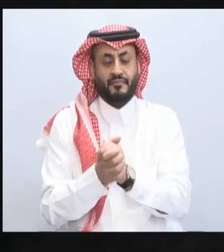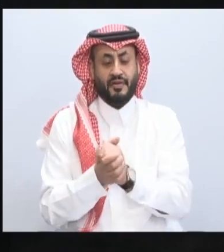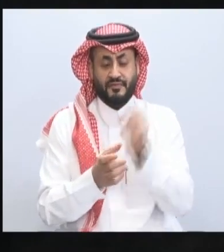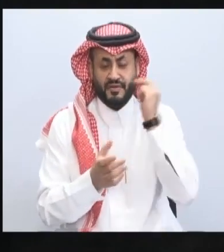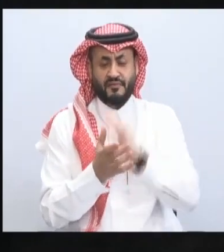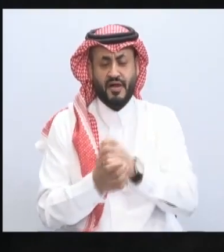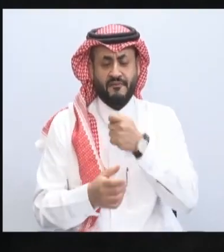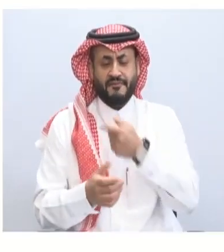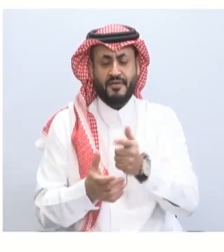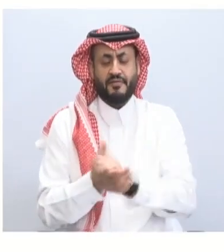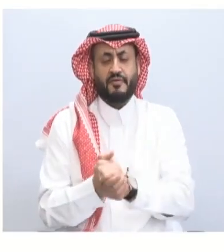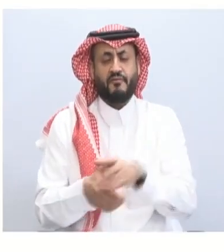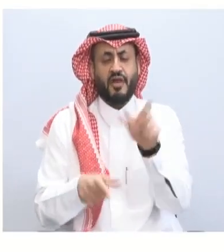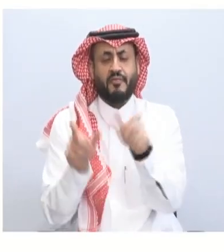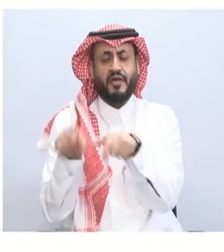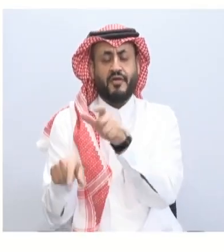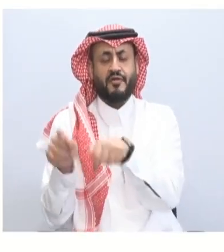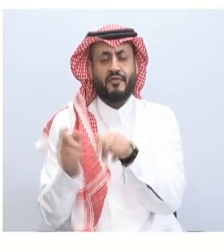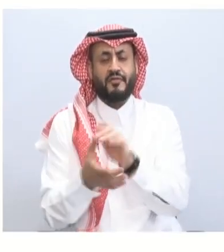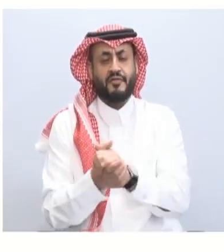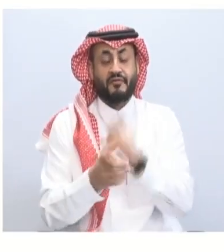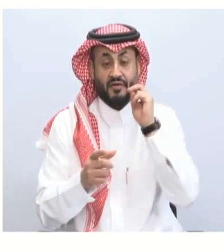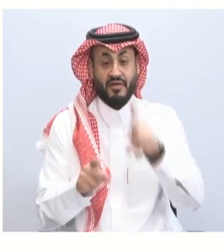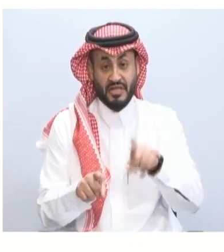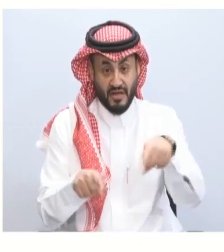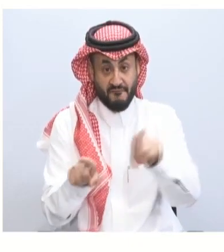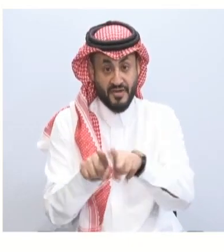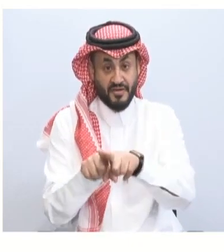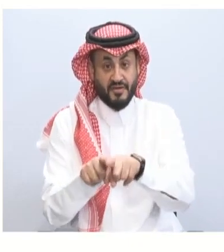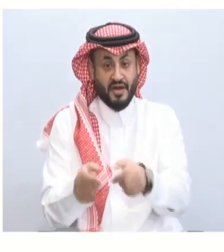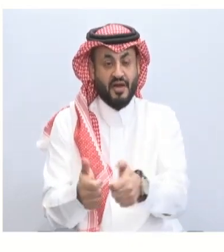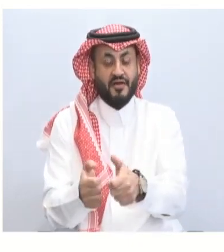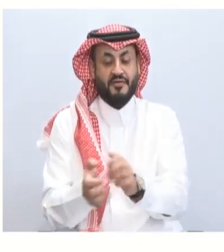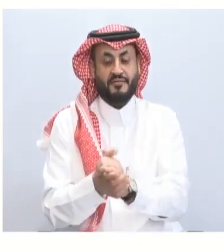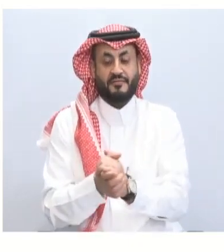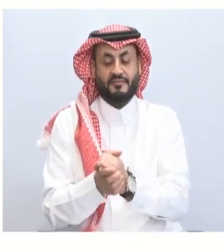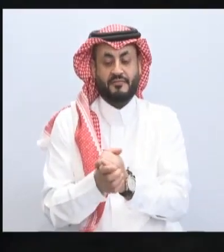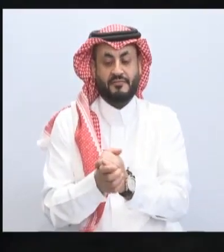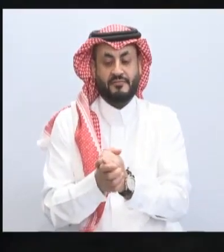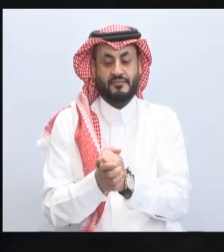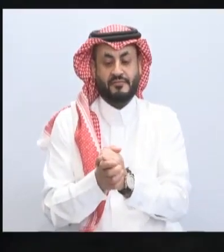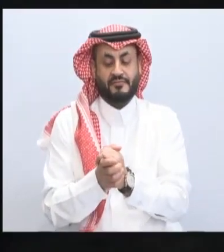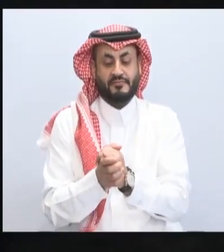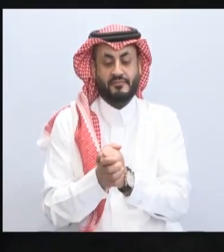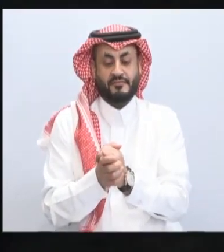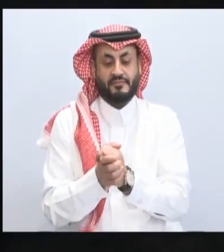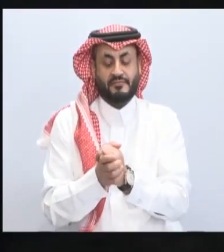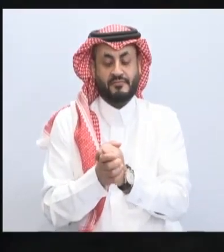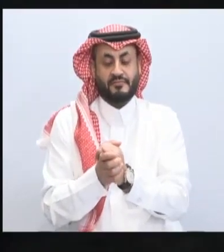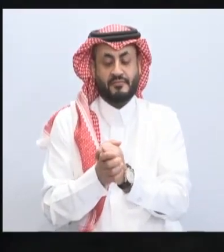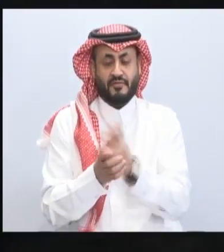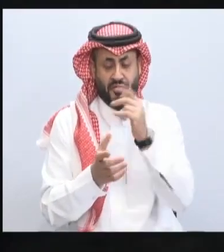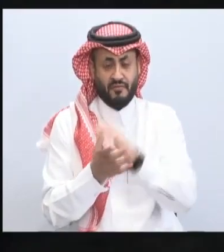is easy for people to make real friends online? Now, you know that we are using